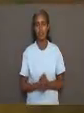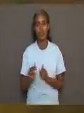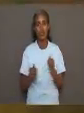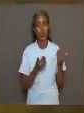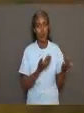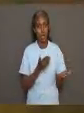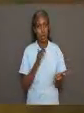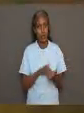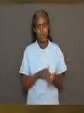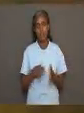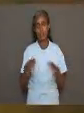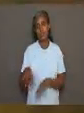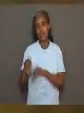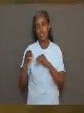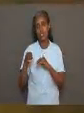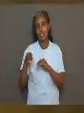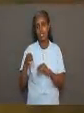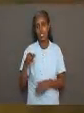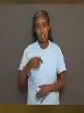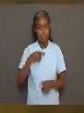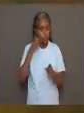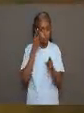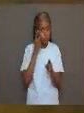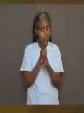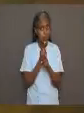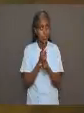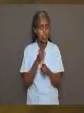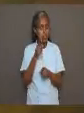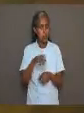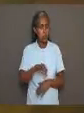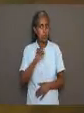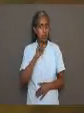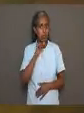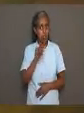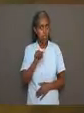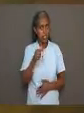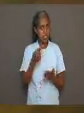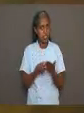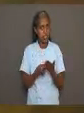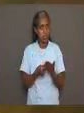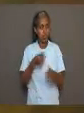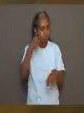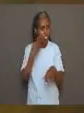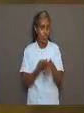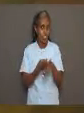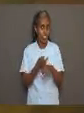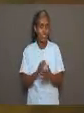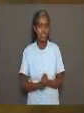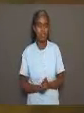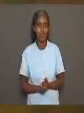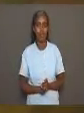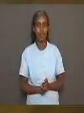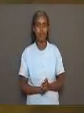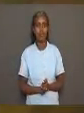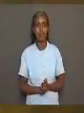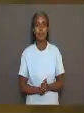Welcome back, students. I am sure that you did not find that too difficult.